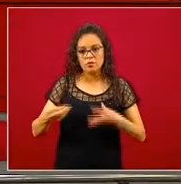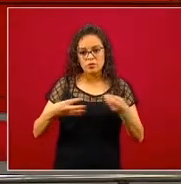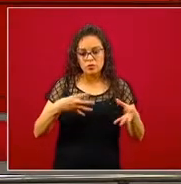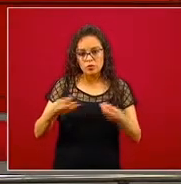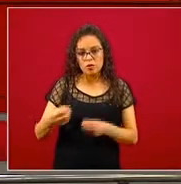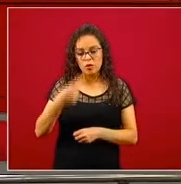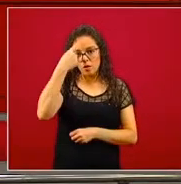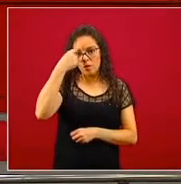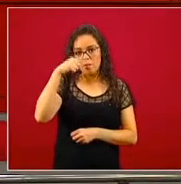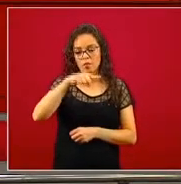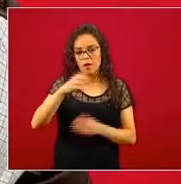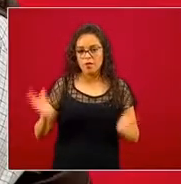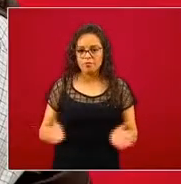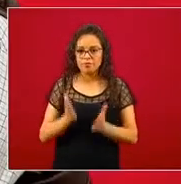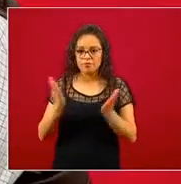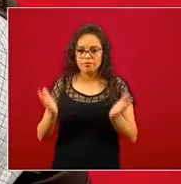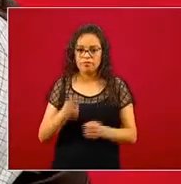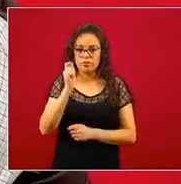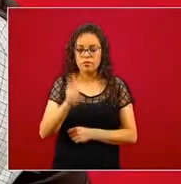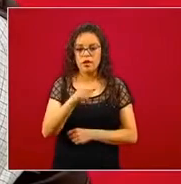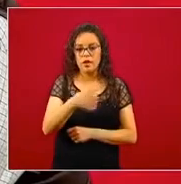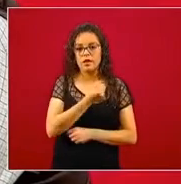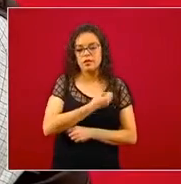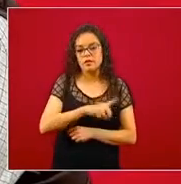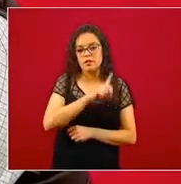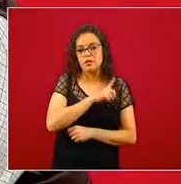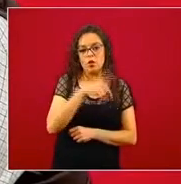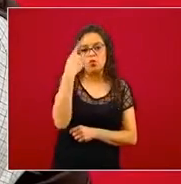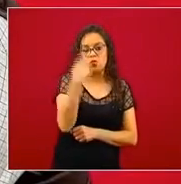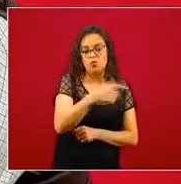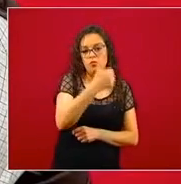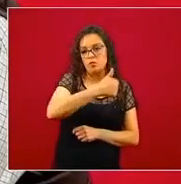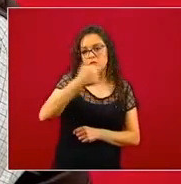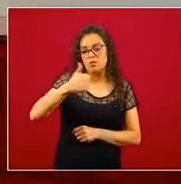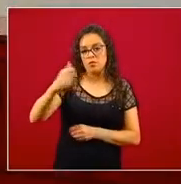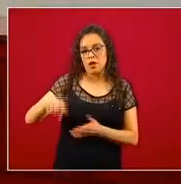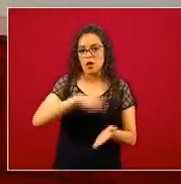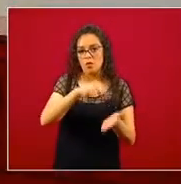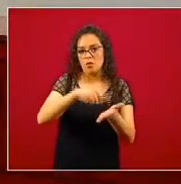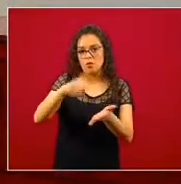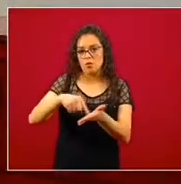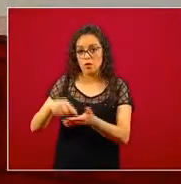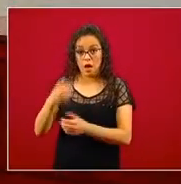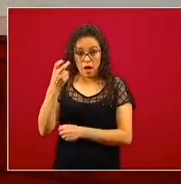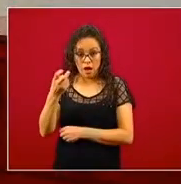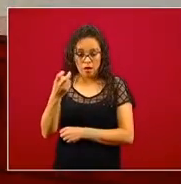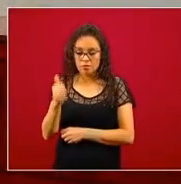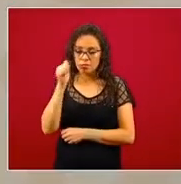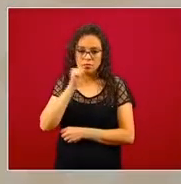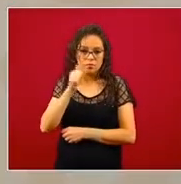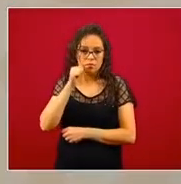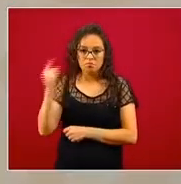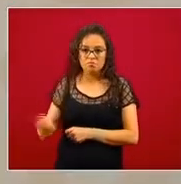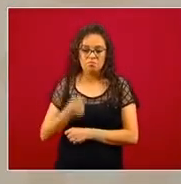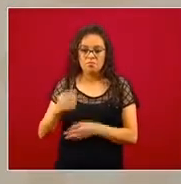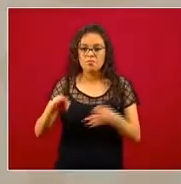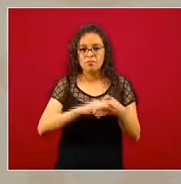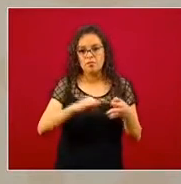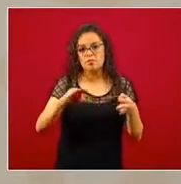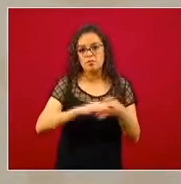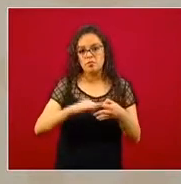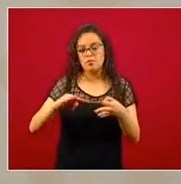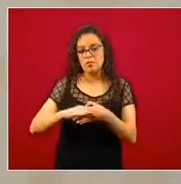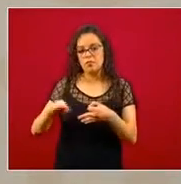for implementation purposes, and depending upon the location of that facility, we